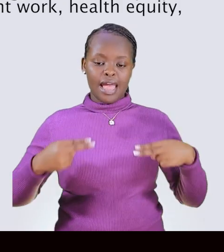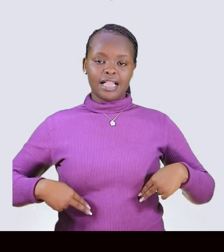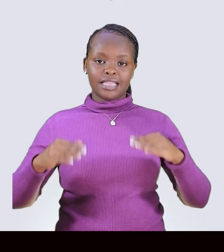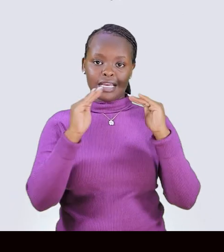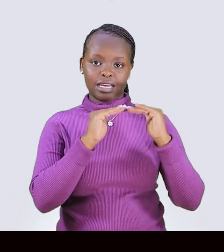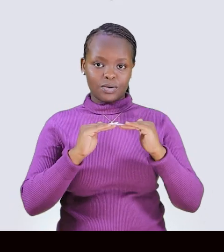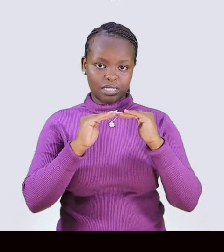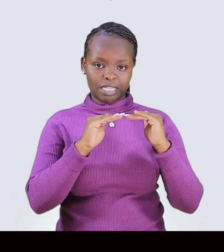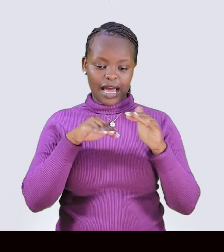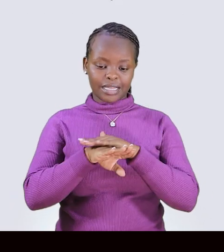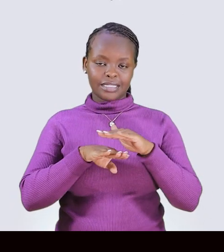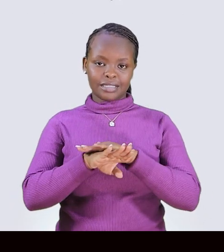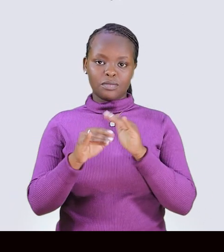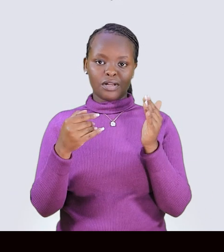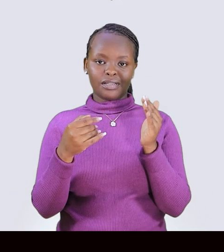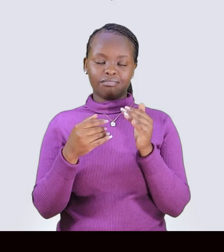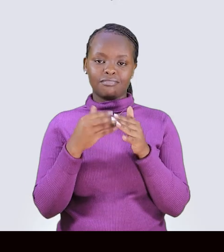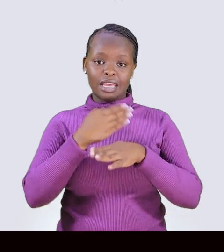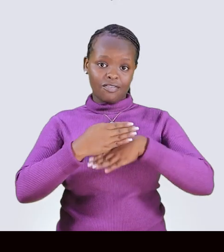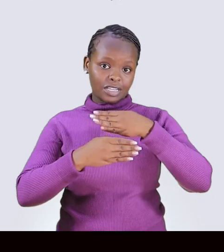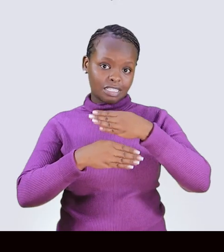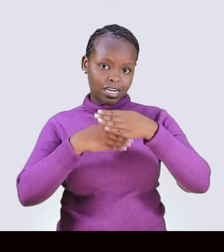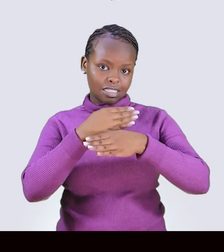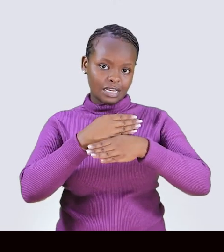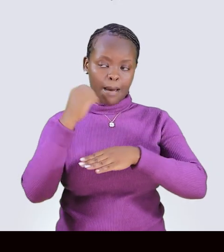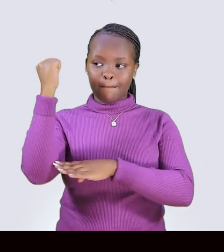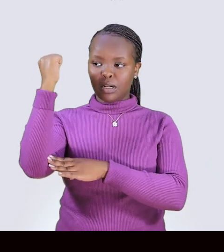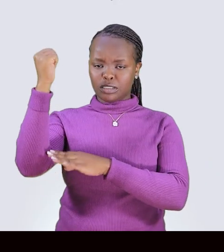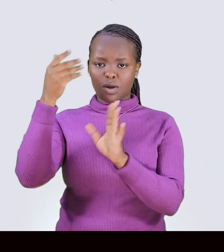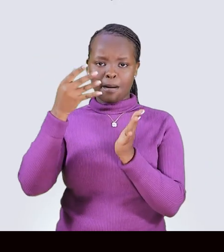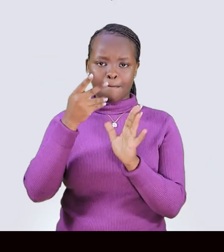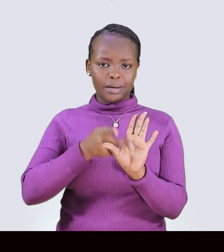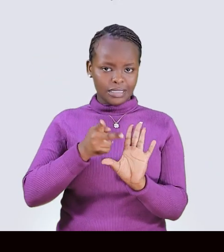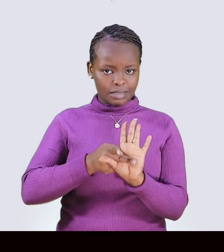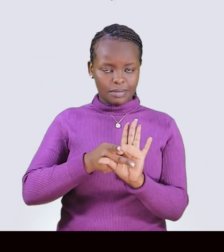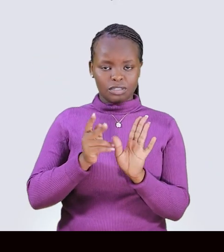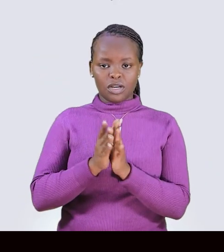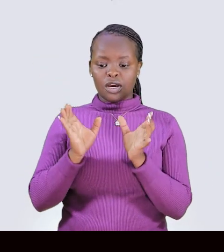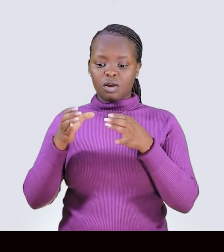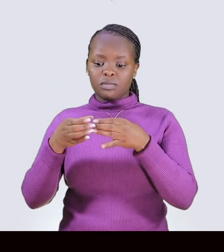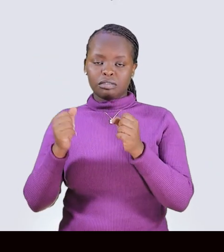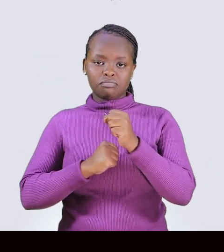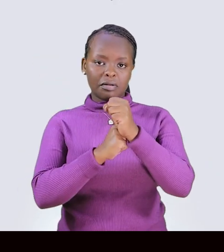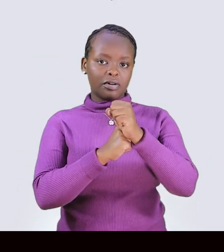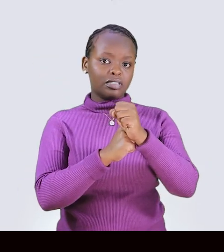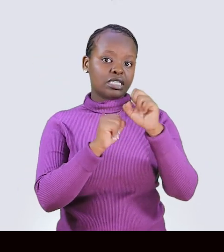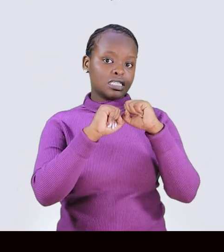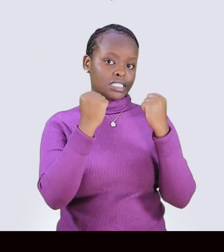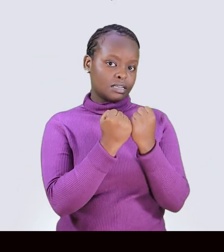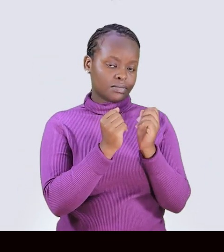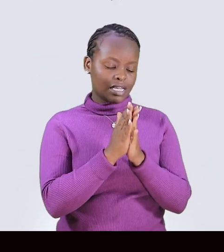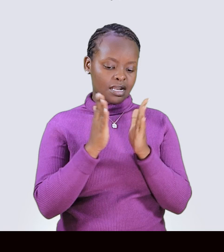equity, accessible infrastructure, political participation, community support systems,